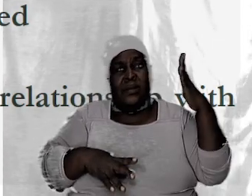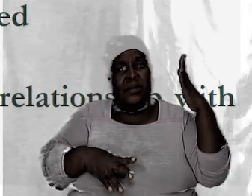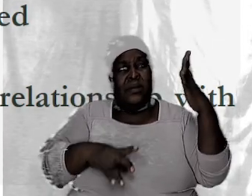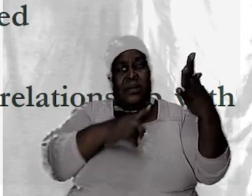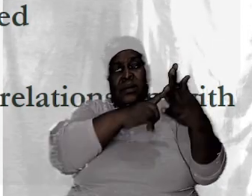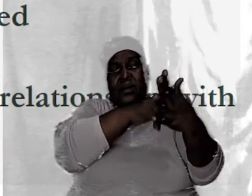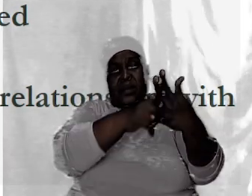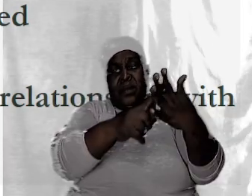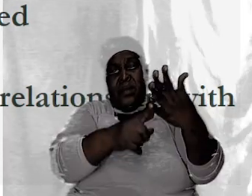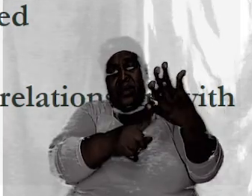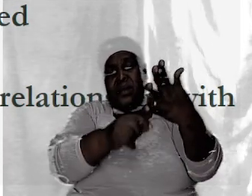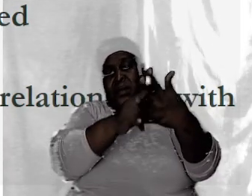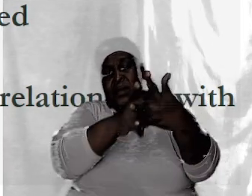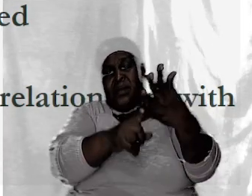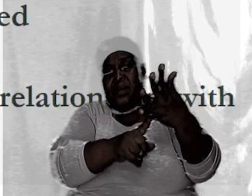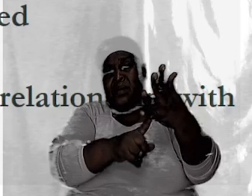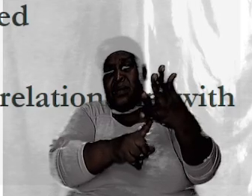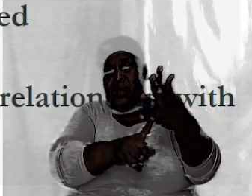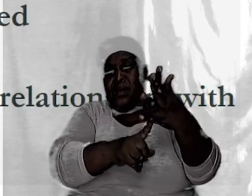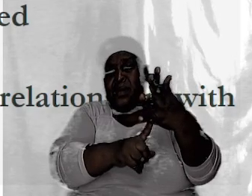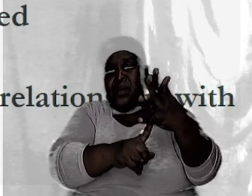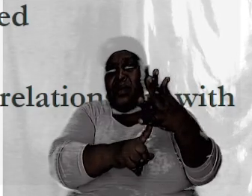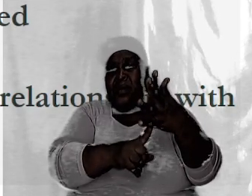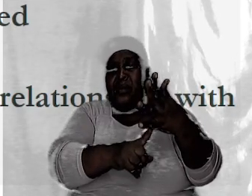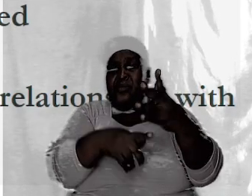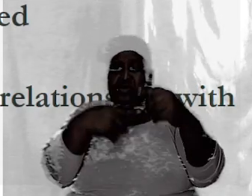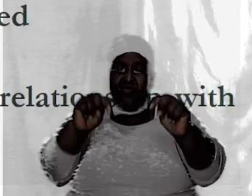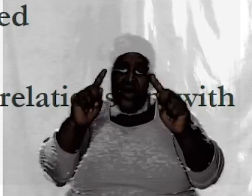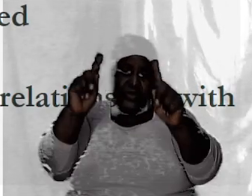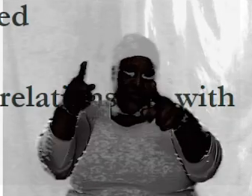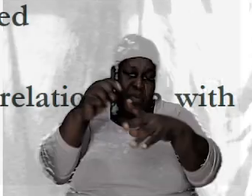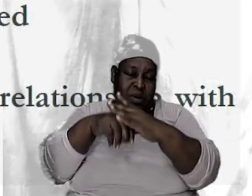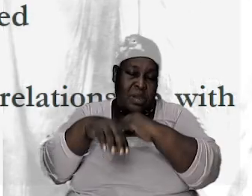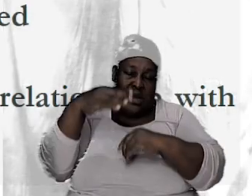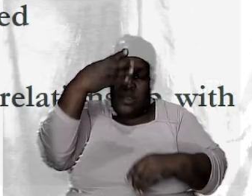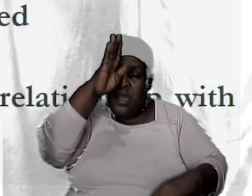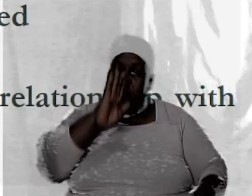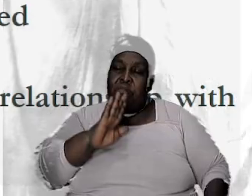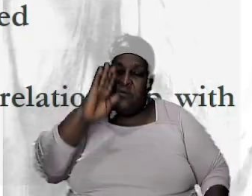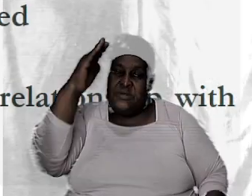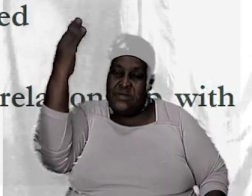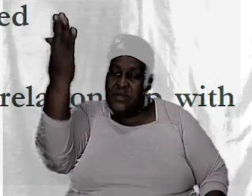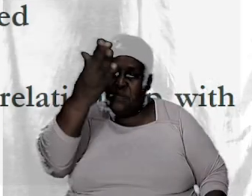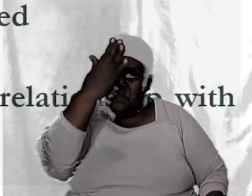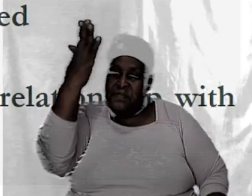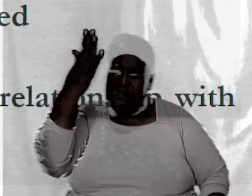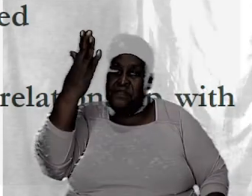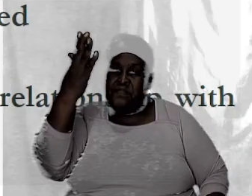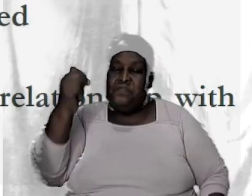many persons who try to get into the presence of God. And